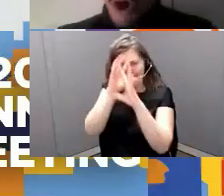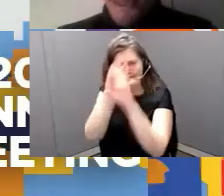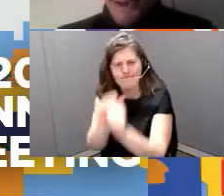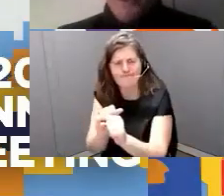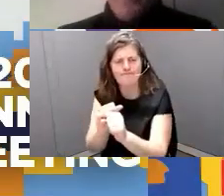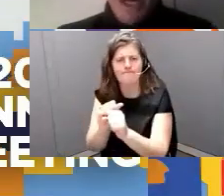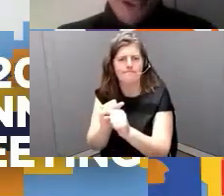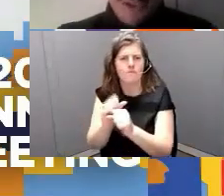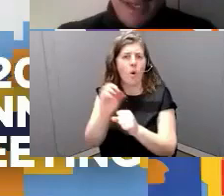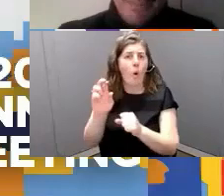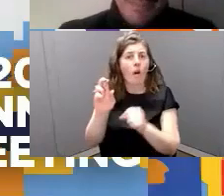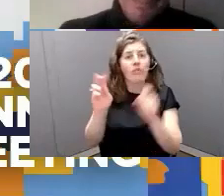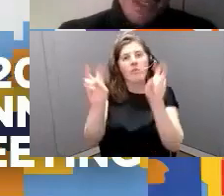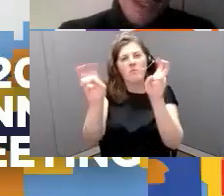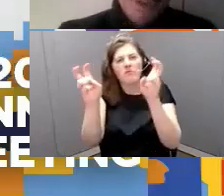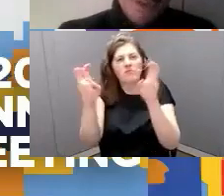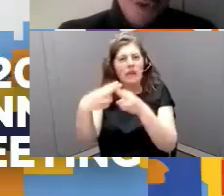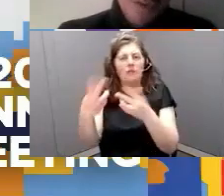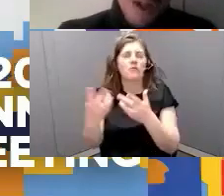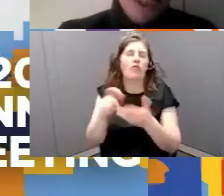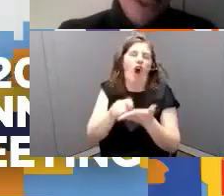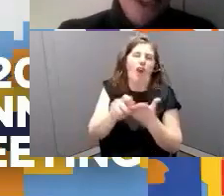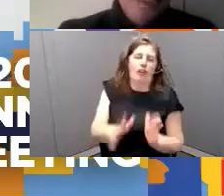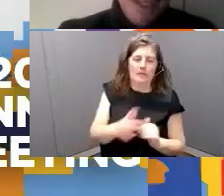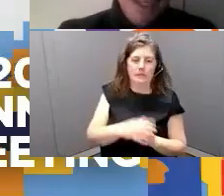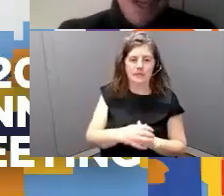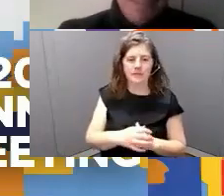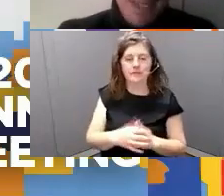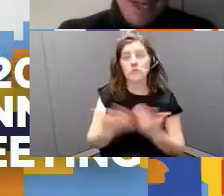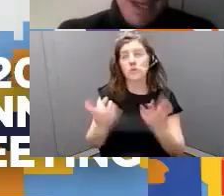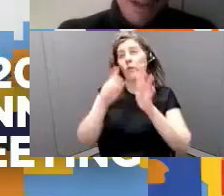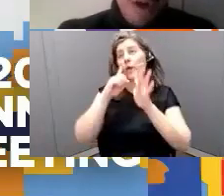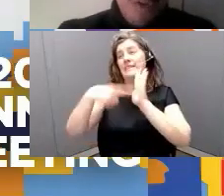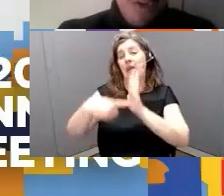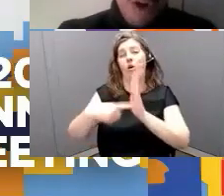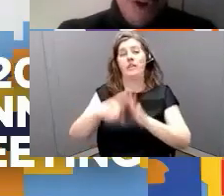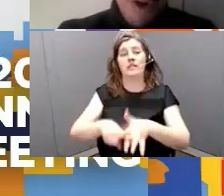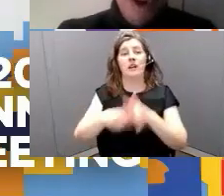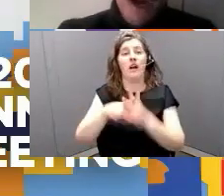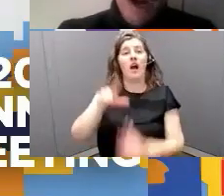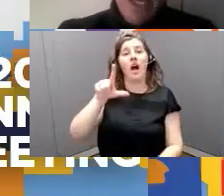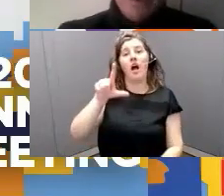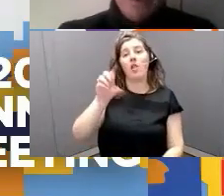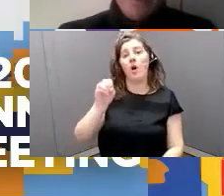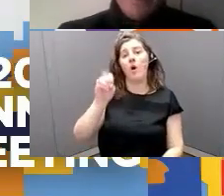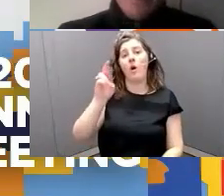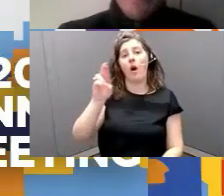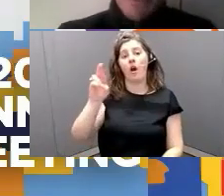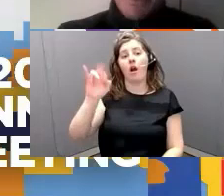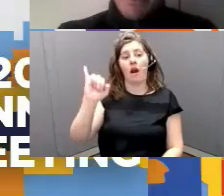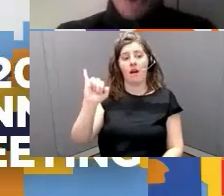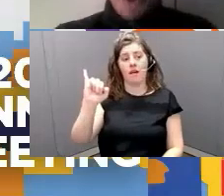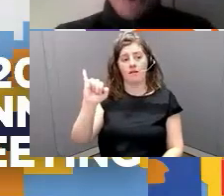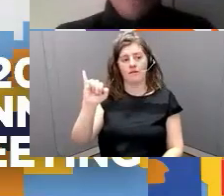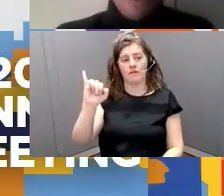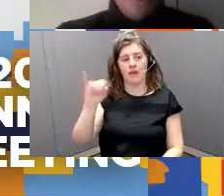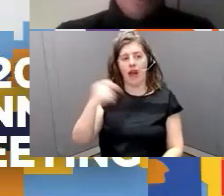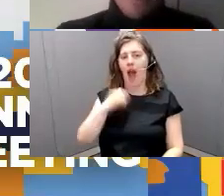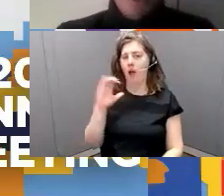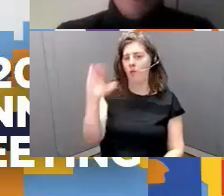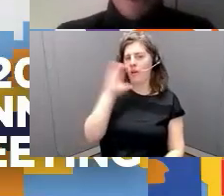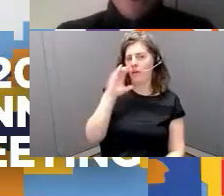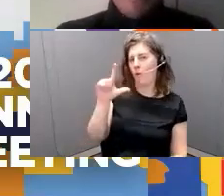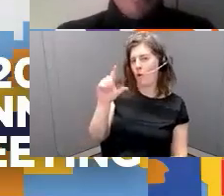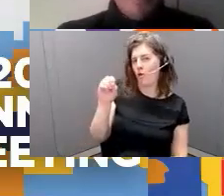the author, I should say. So I'll start off by typing in Lorri because I'm searching for